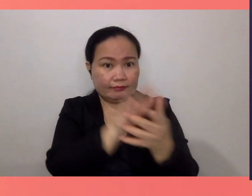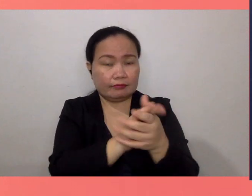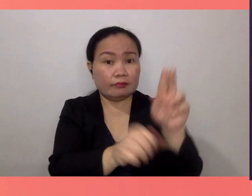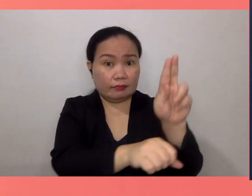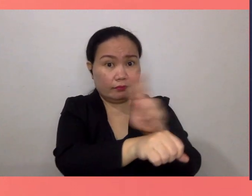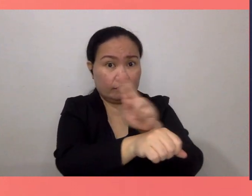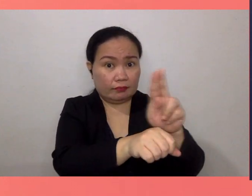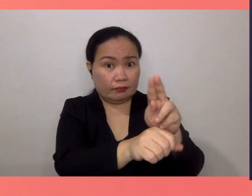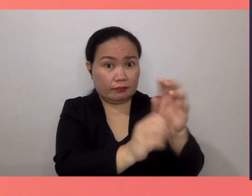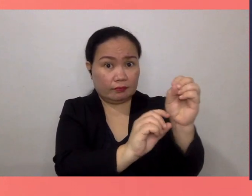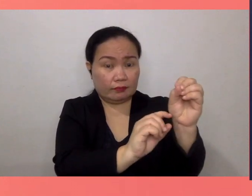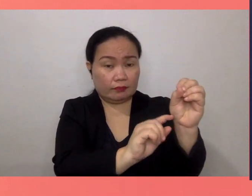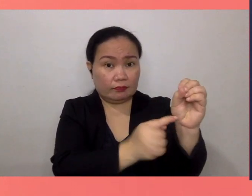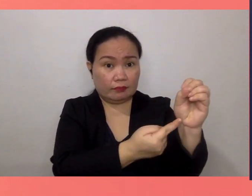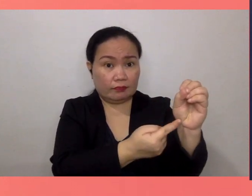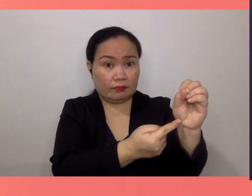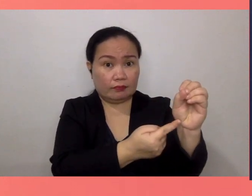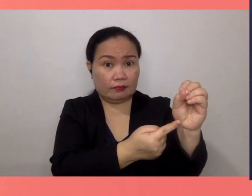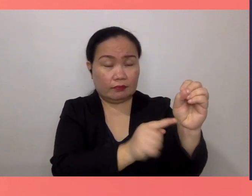original equation,